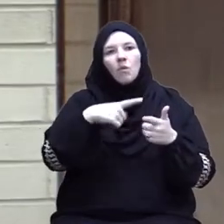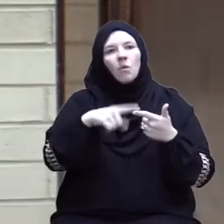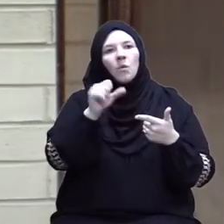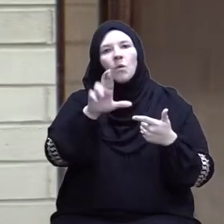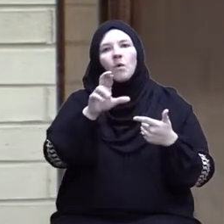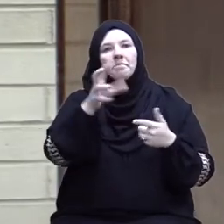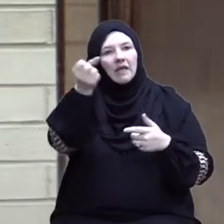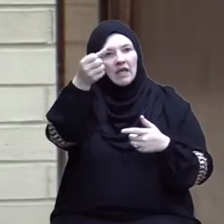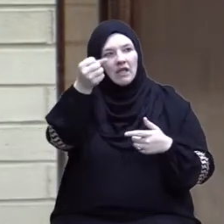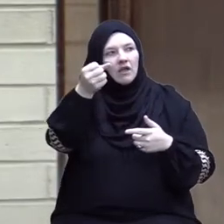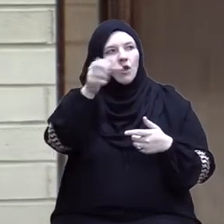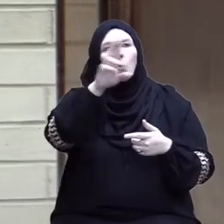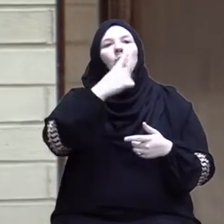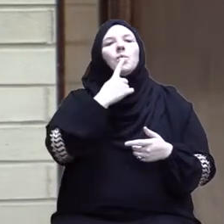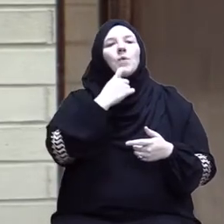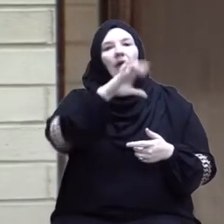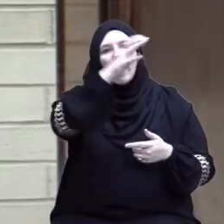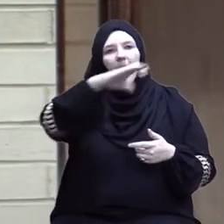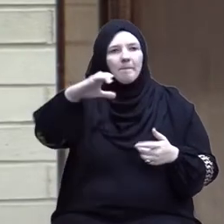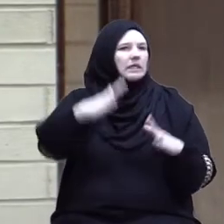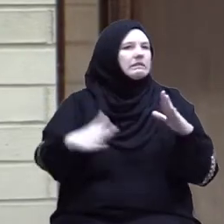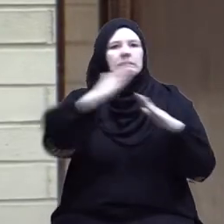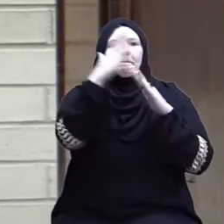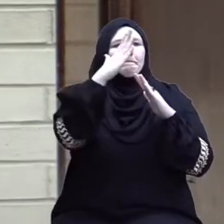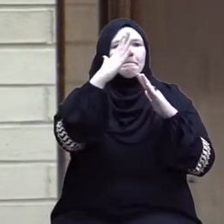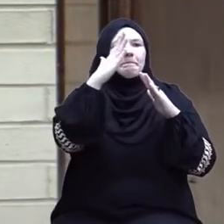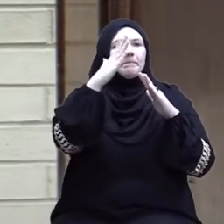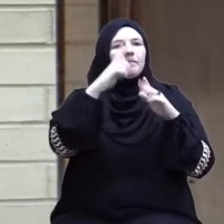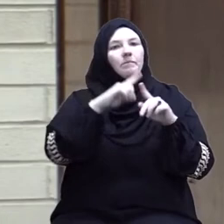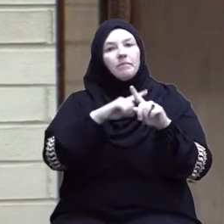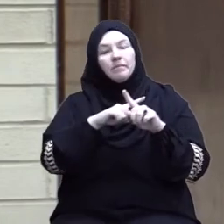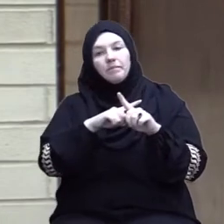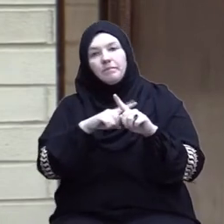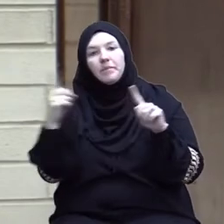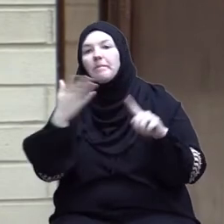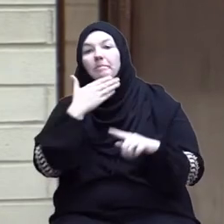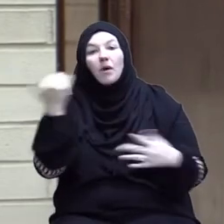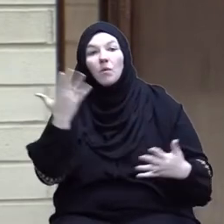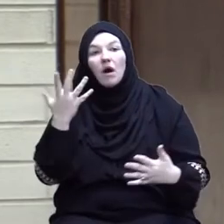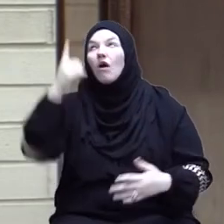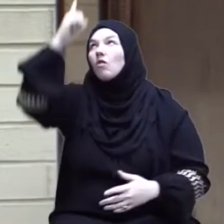we have to look beyond the basics.